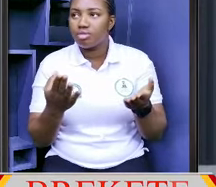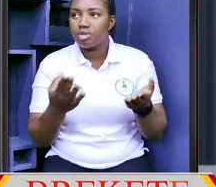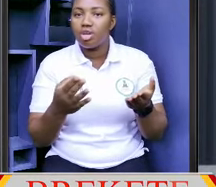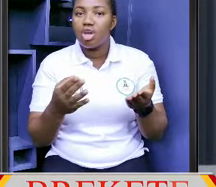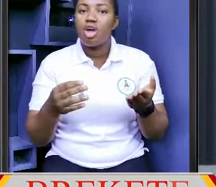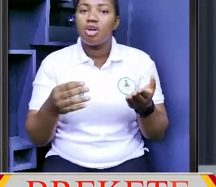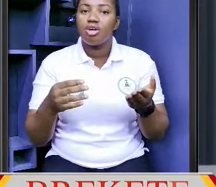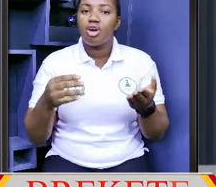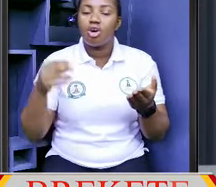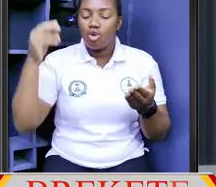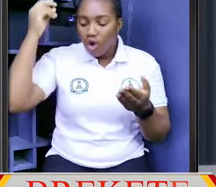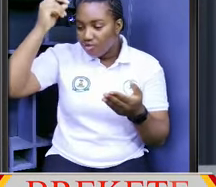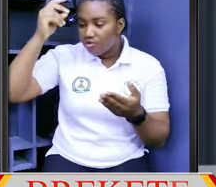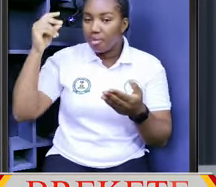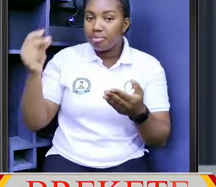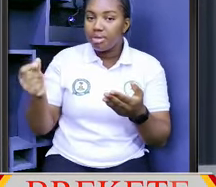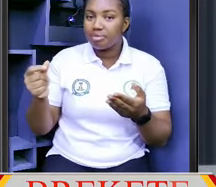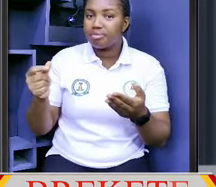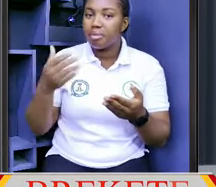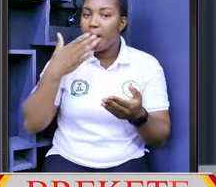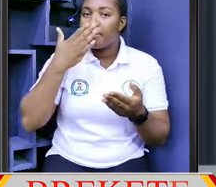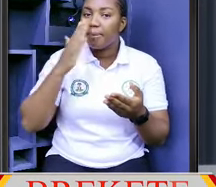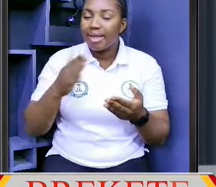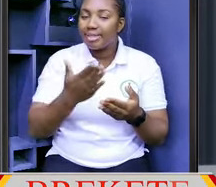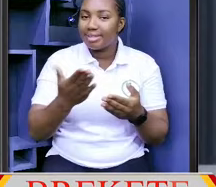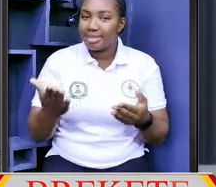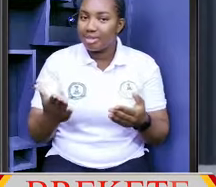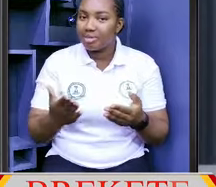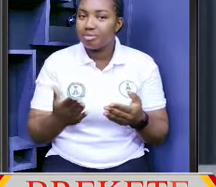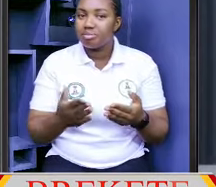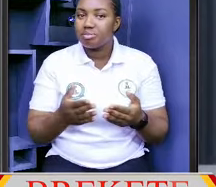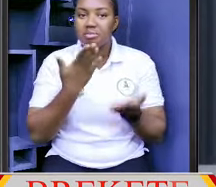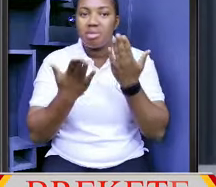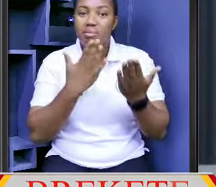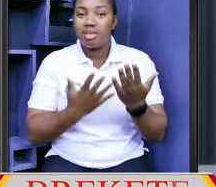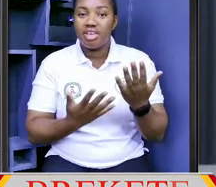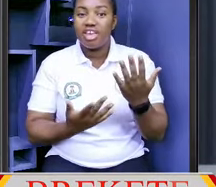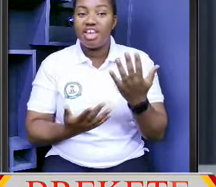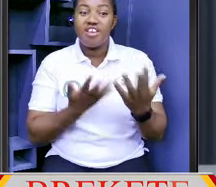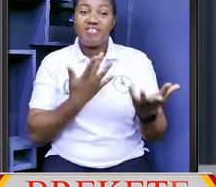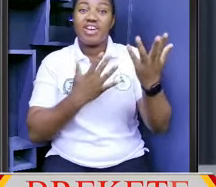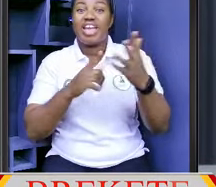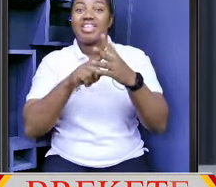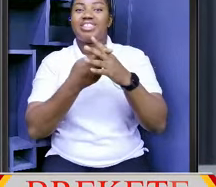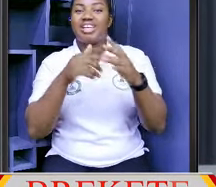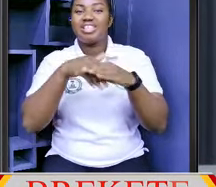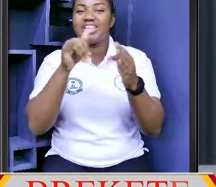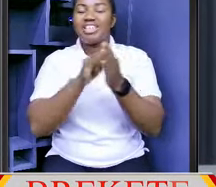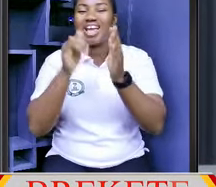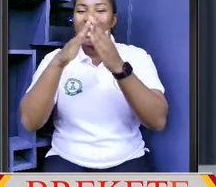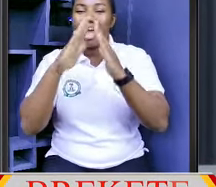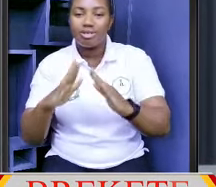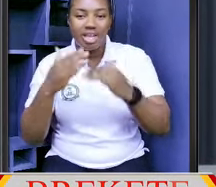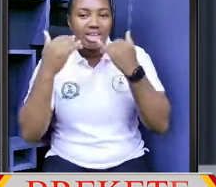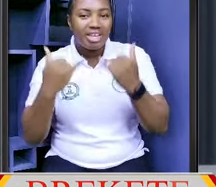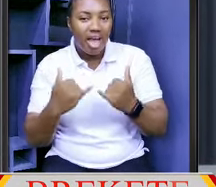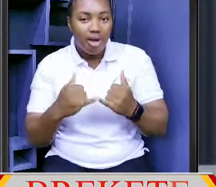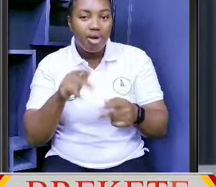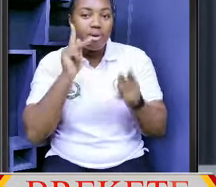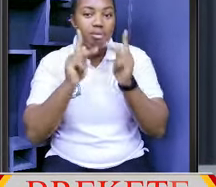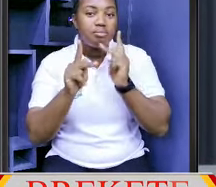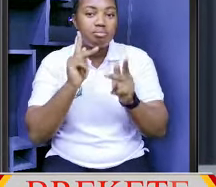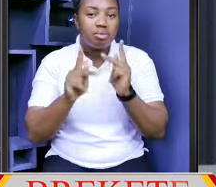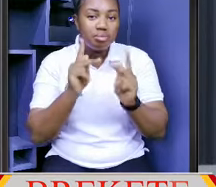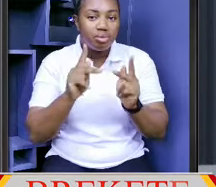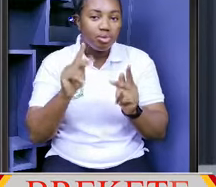God forbid bad thing. Left, say fire start for that house now. Now people go rush carry